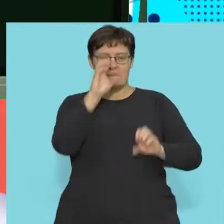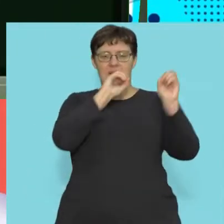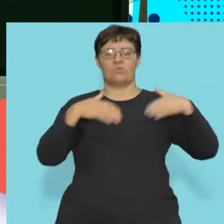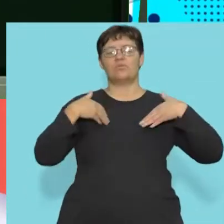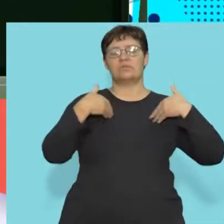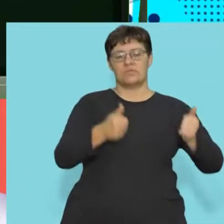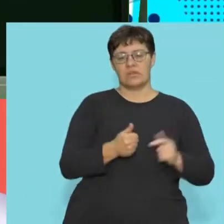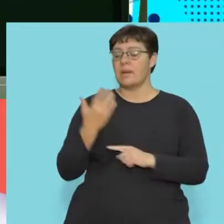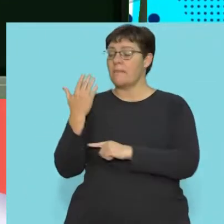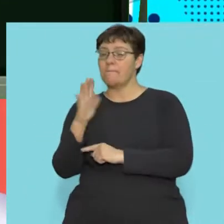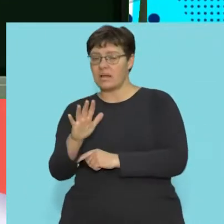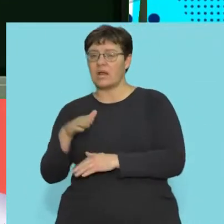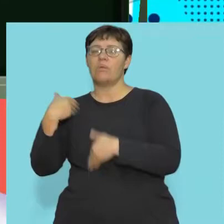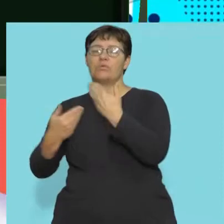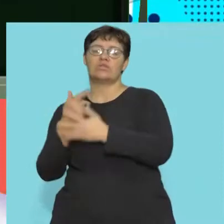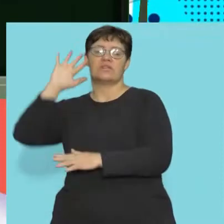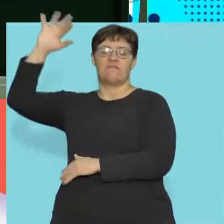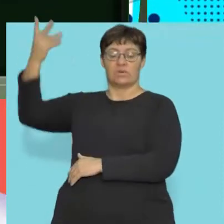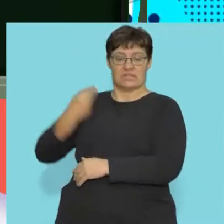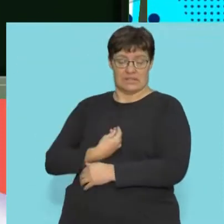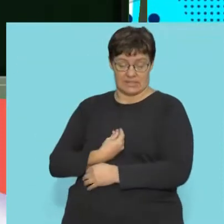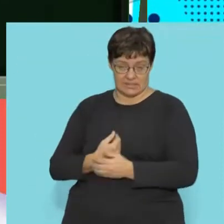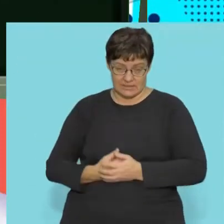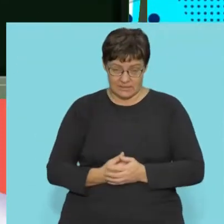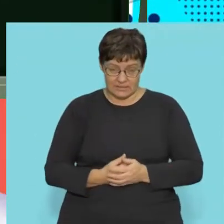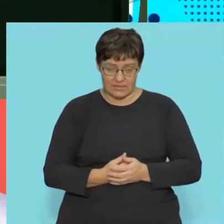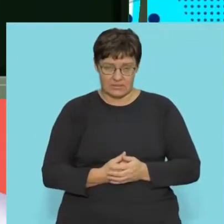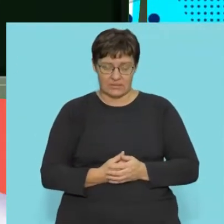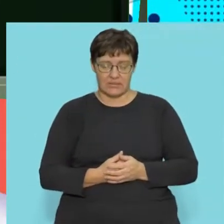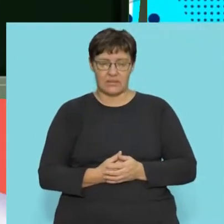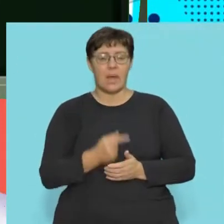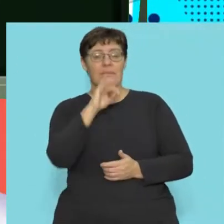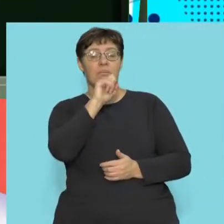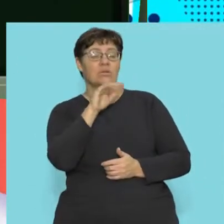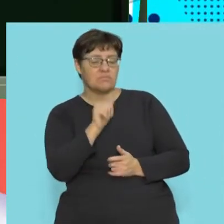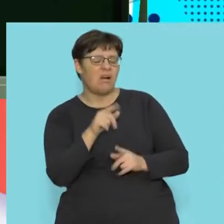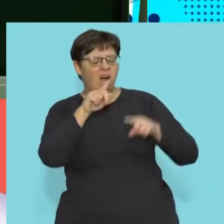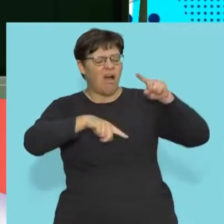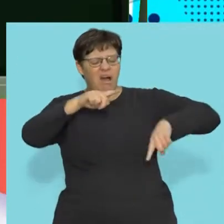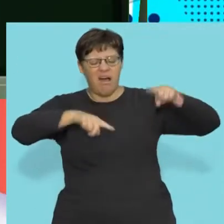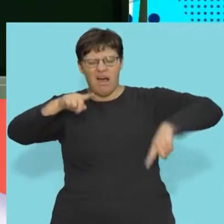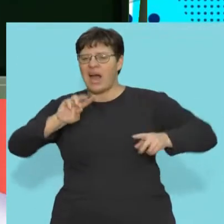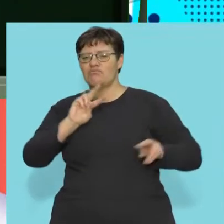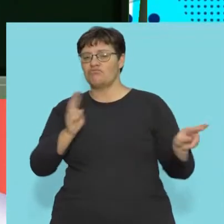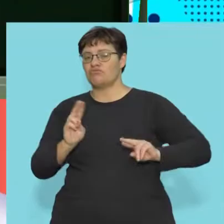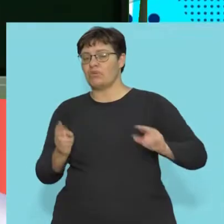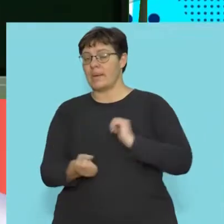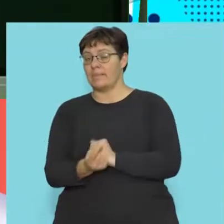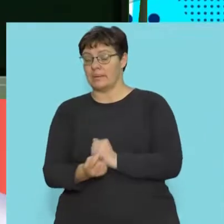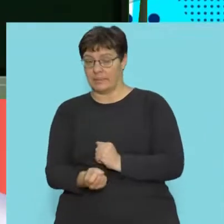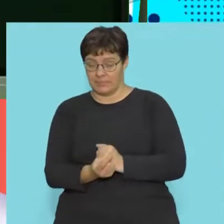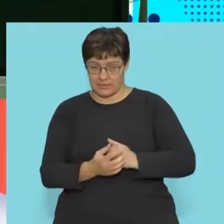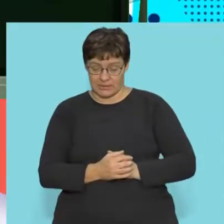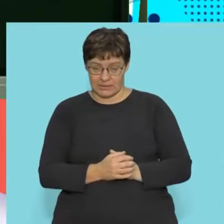include cellular respiration and in plants, processes like photosynthesis. So metabolism refers to the various